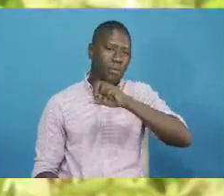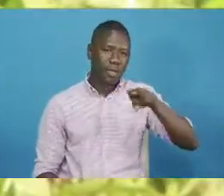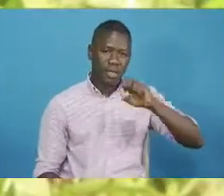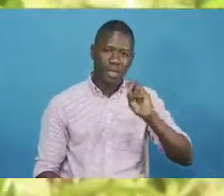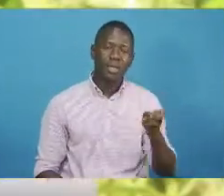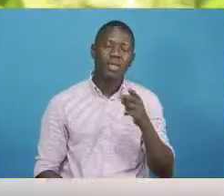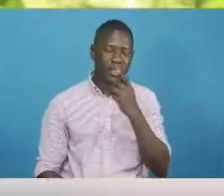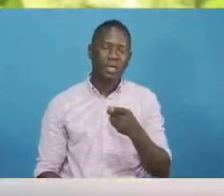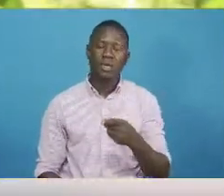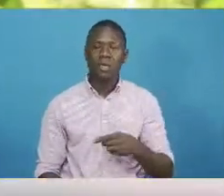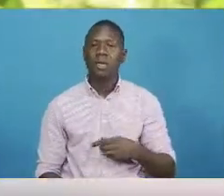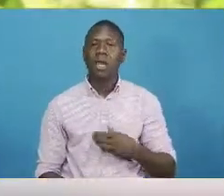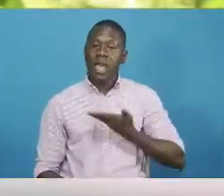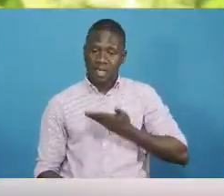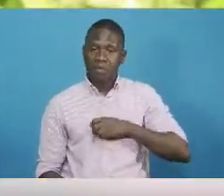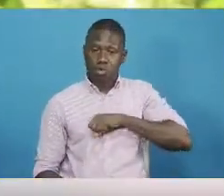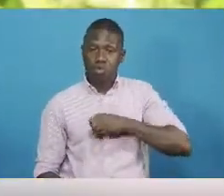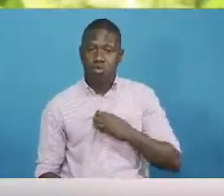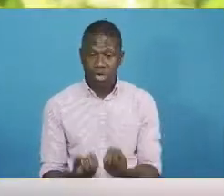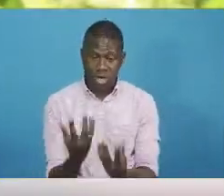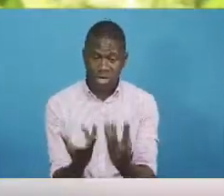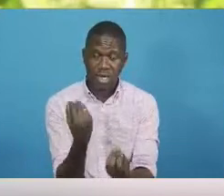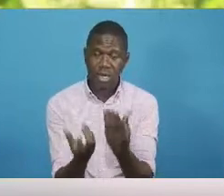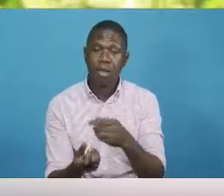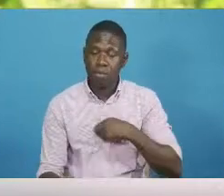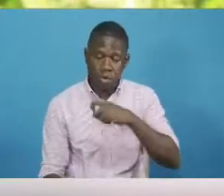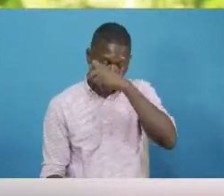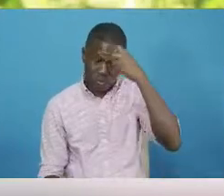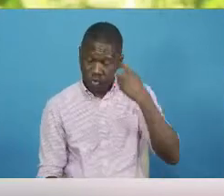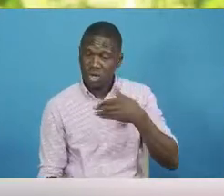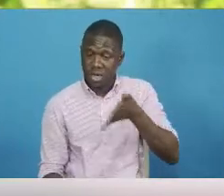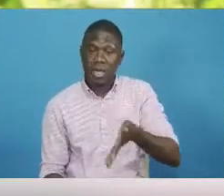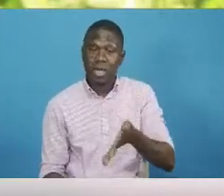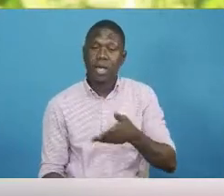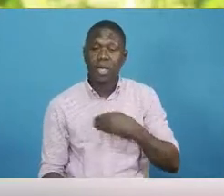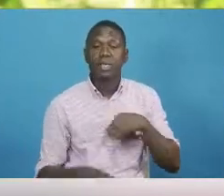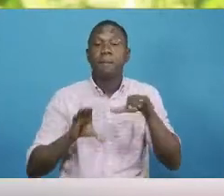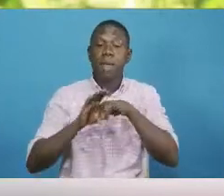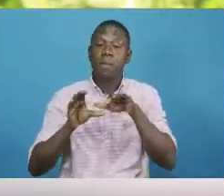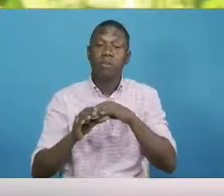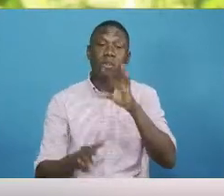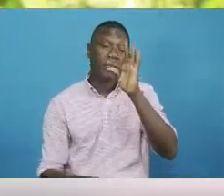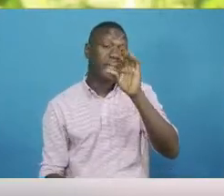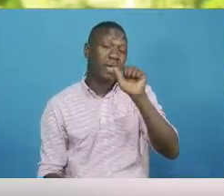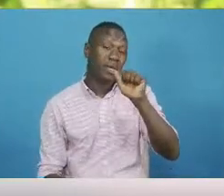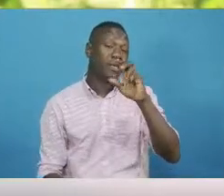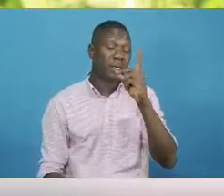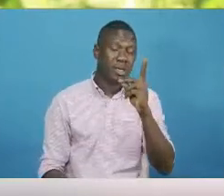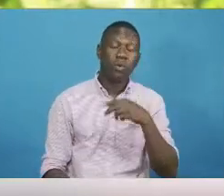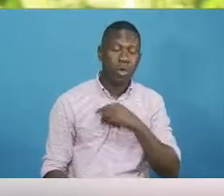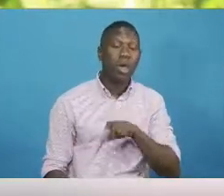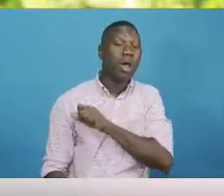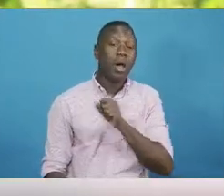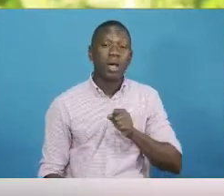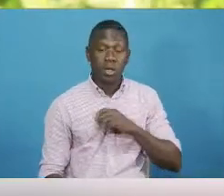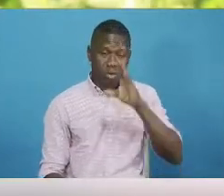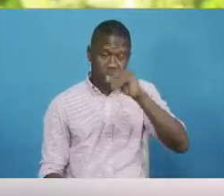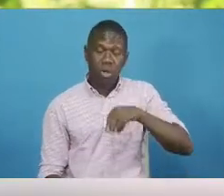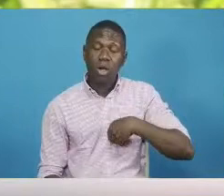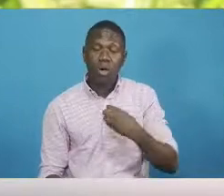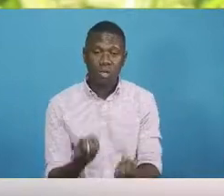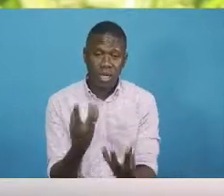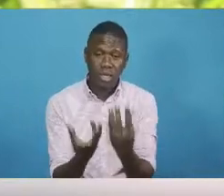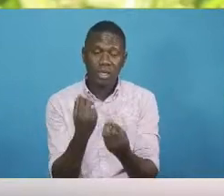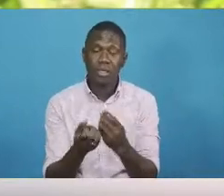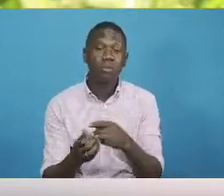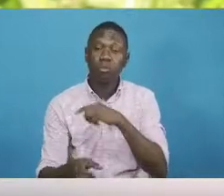with the agenda. Me having my own garden and working here as that, as a member of TRAD, like we are doing our gardens both